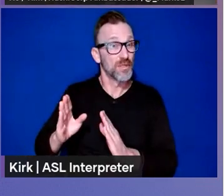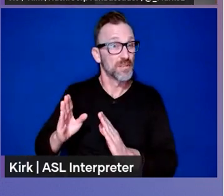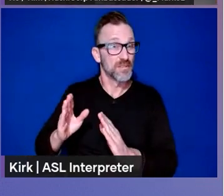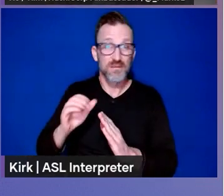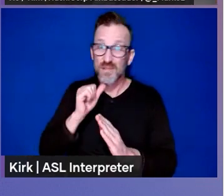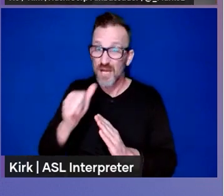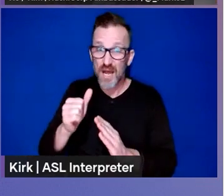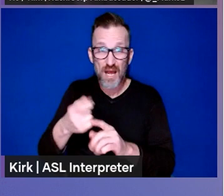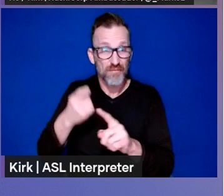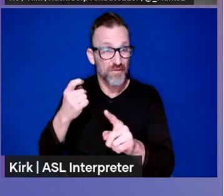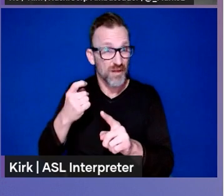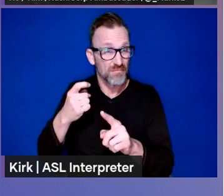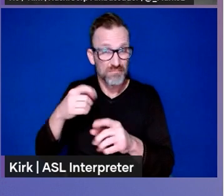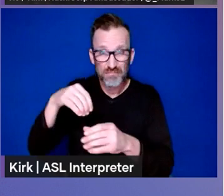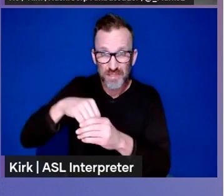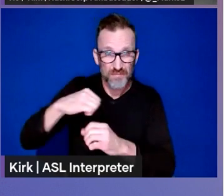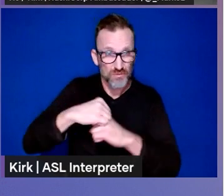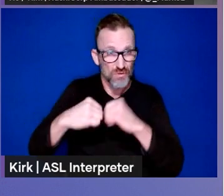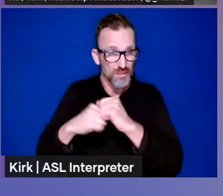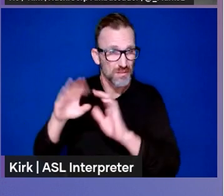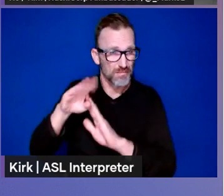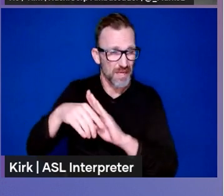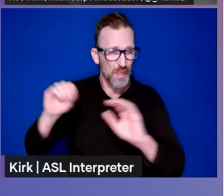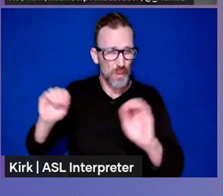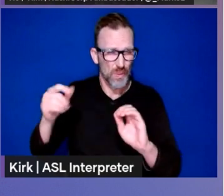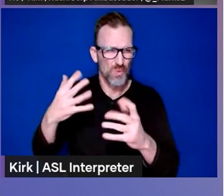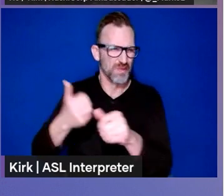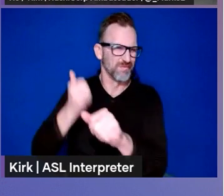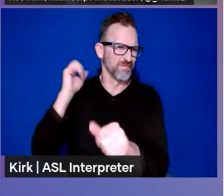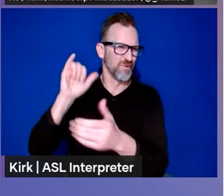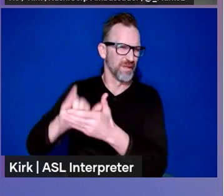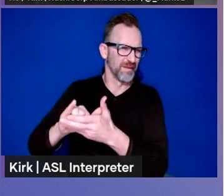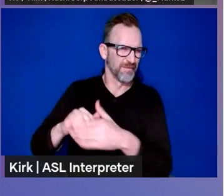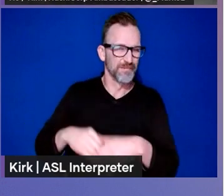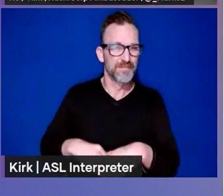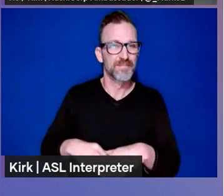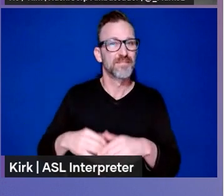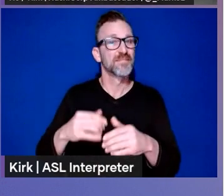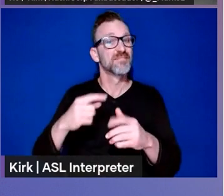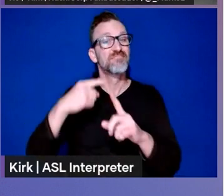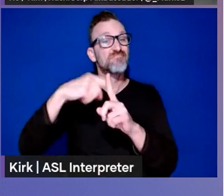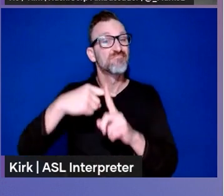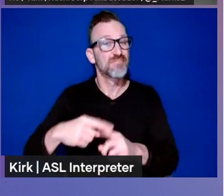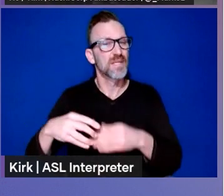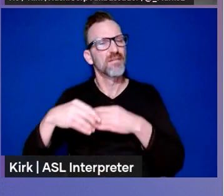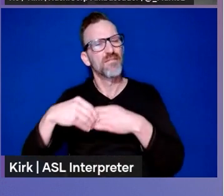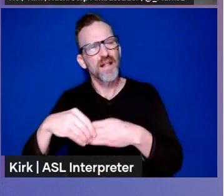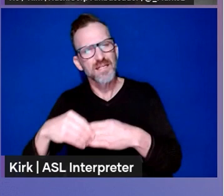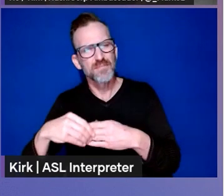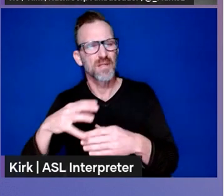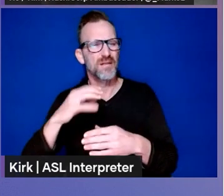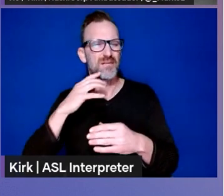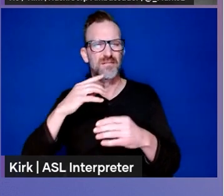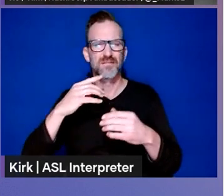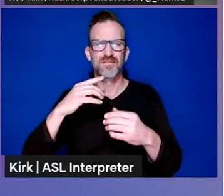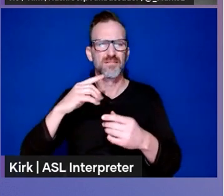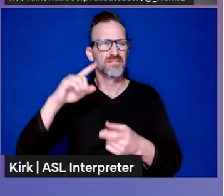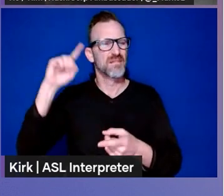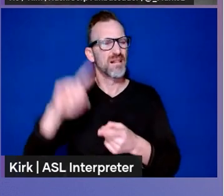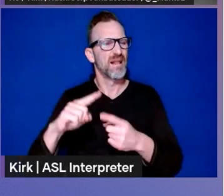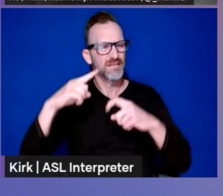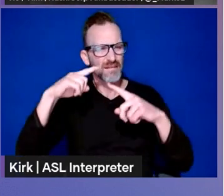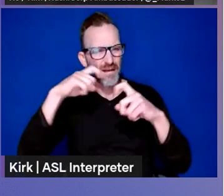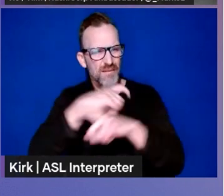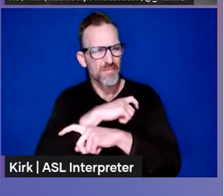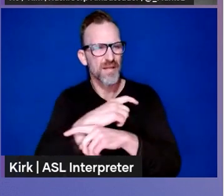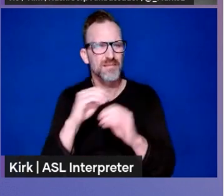background. The key advantages are it offers you a flexible platform, it lowers complexity and